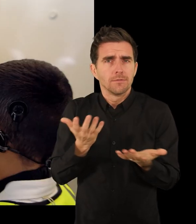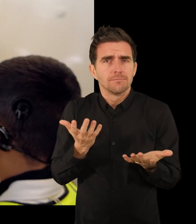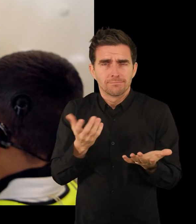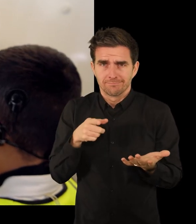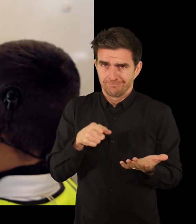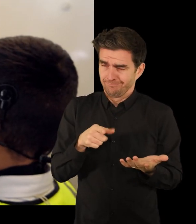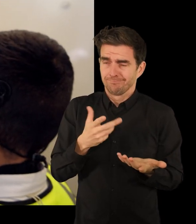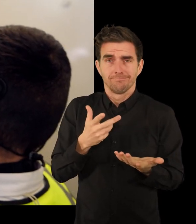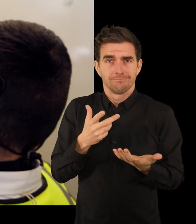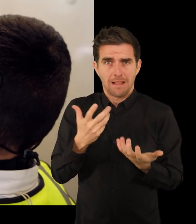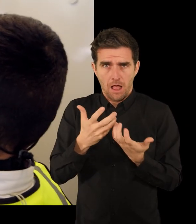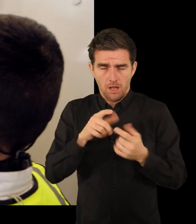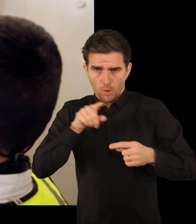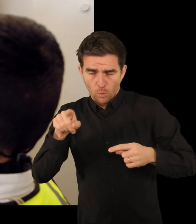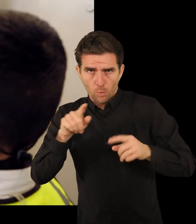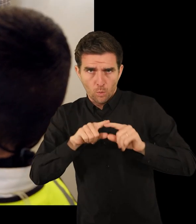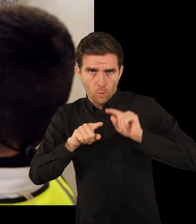model.